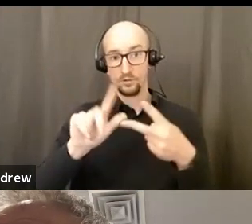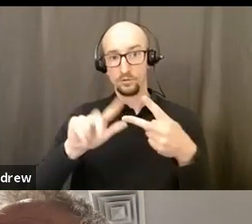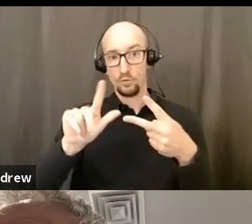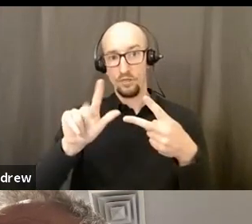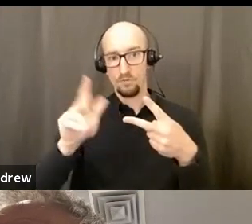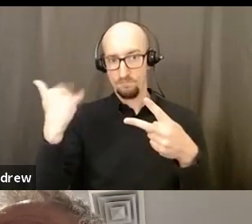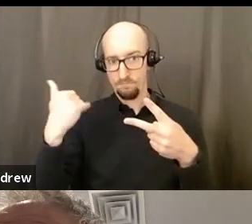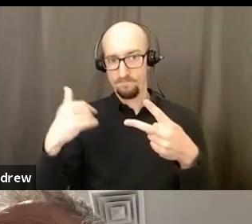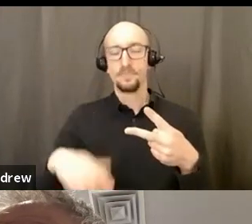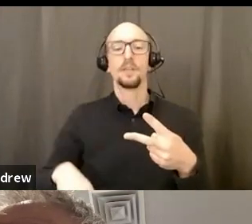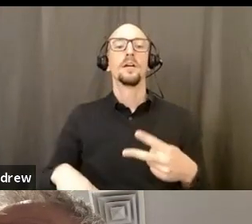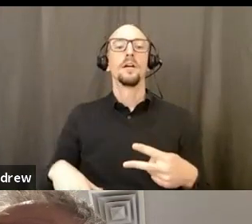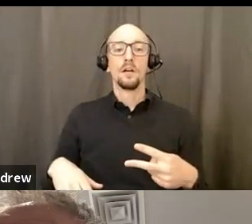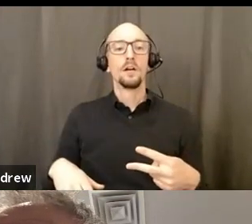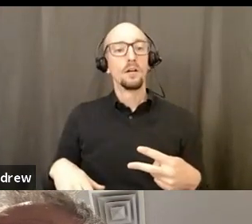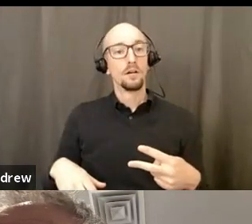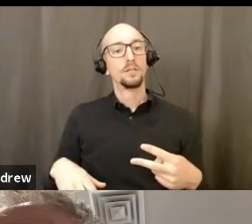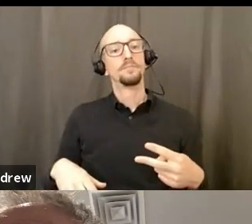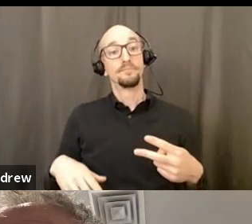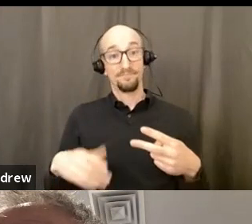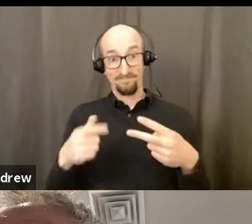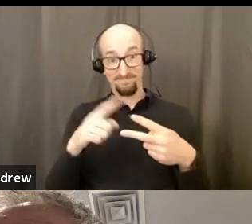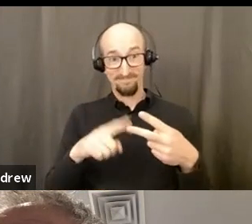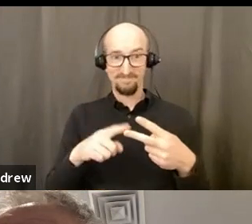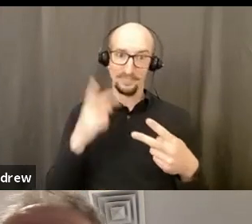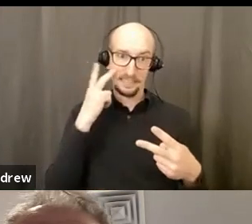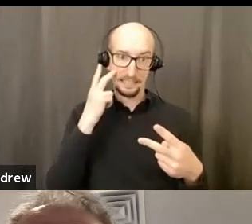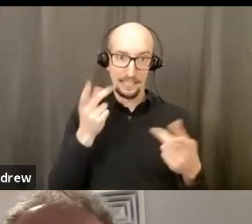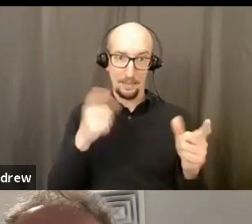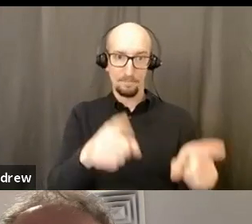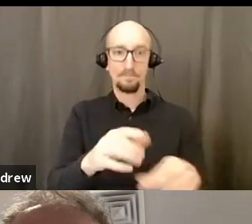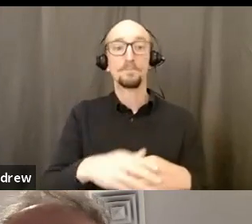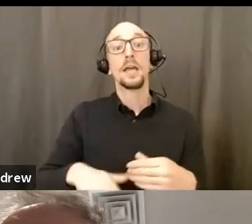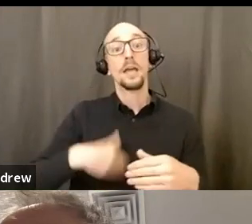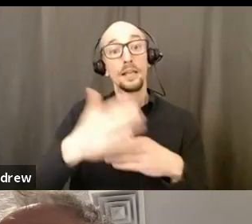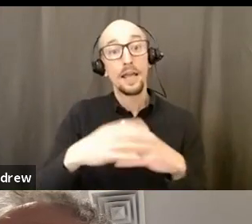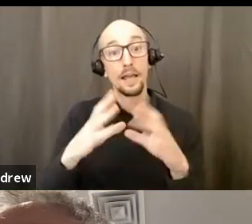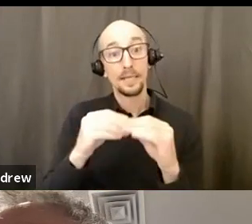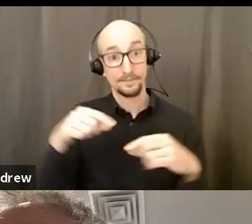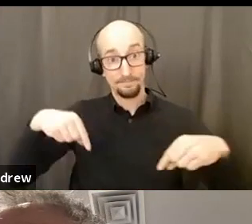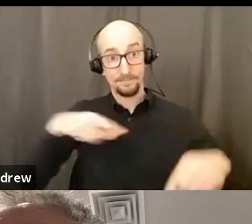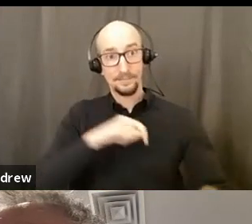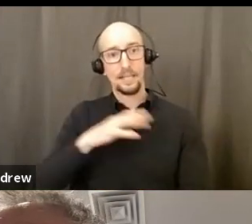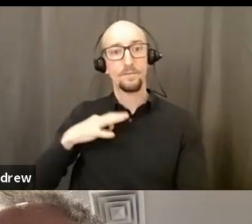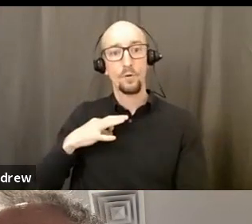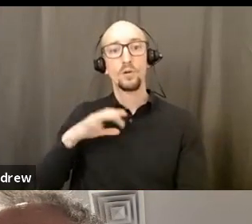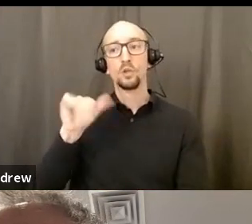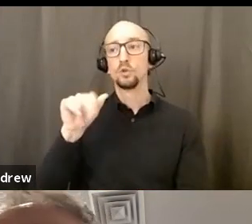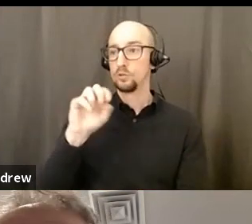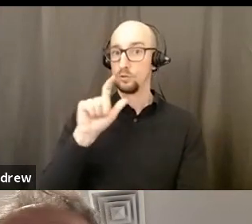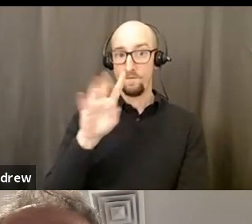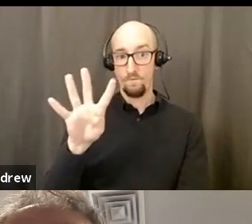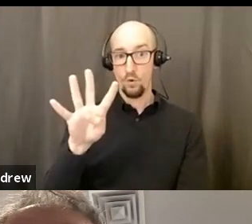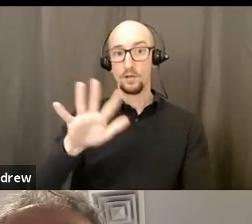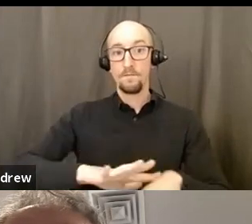We will then have a task force meeting on the 24th from 5 to 7. It